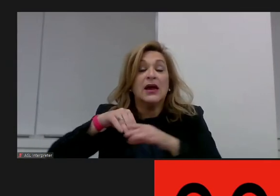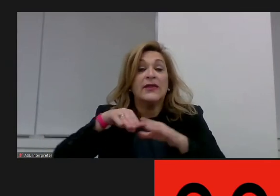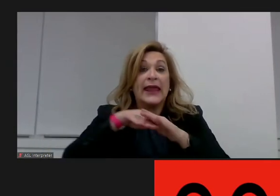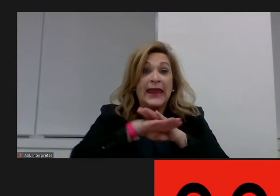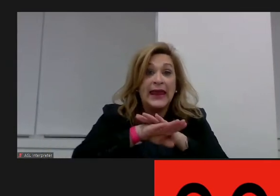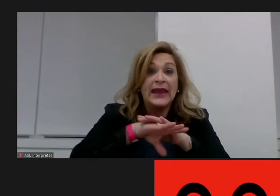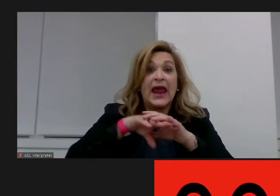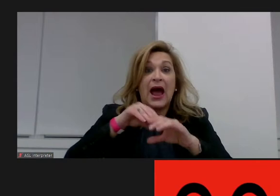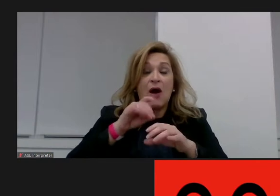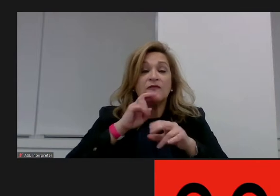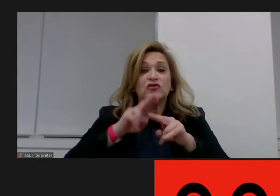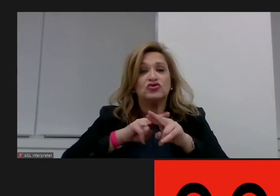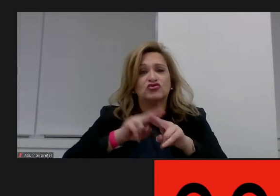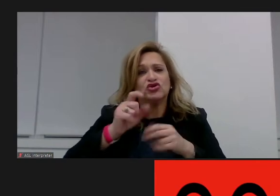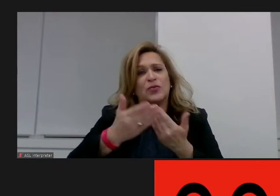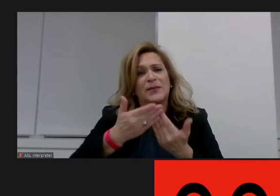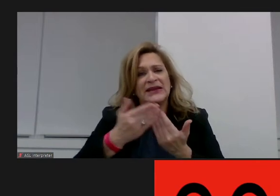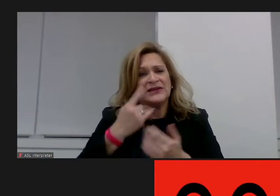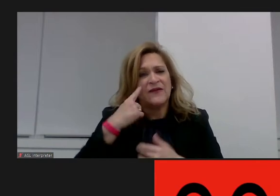train.